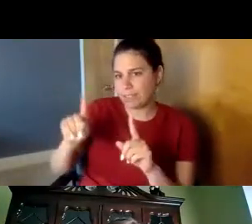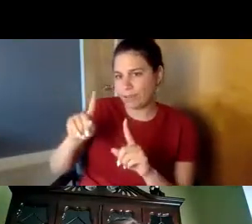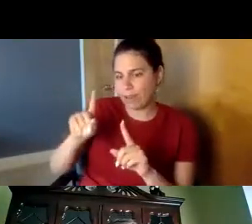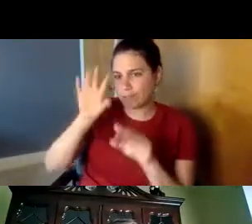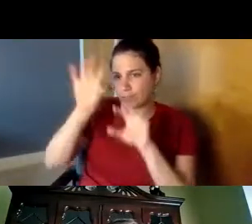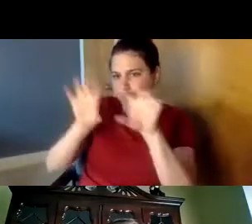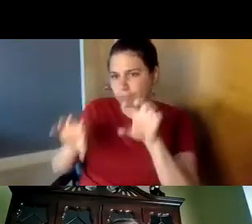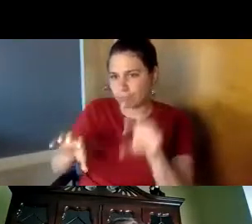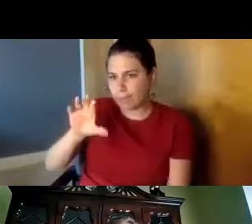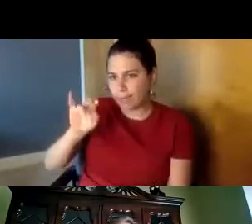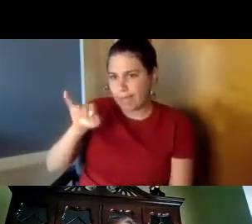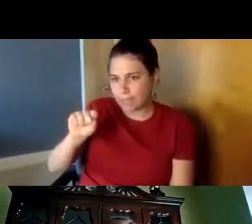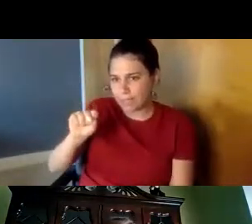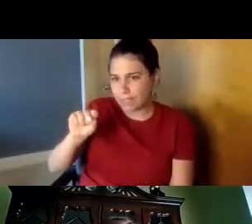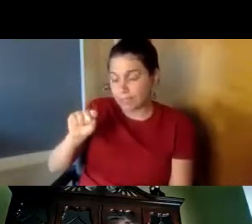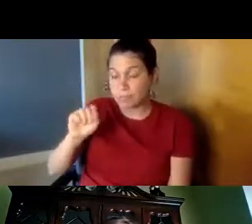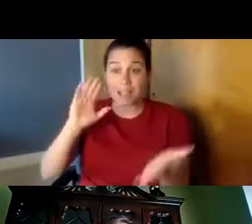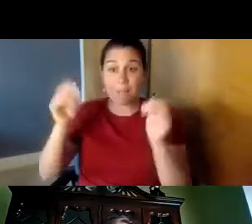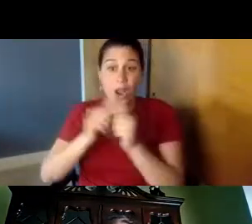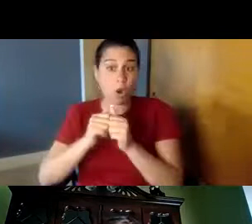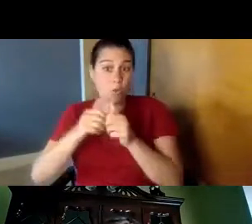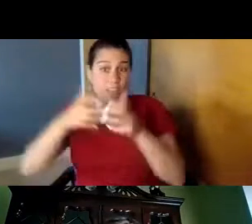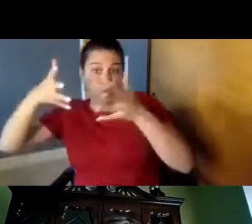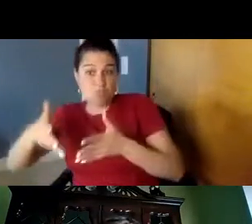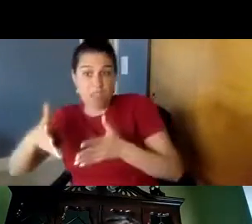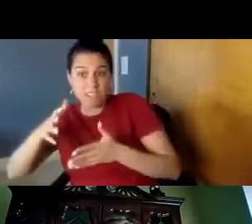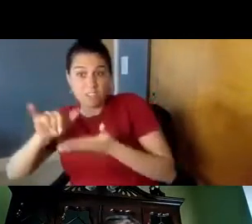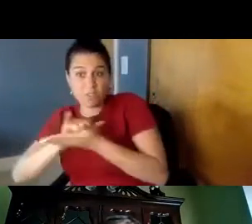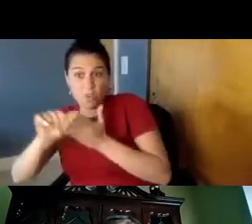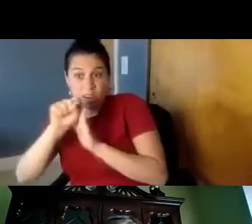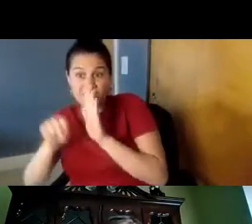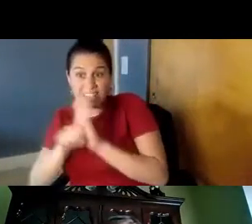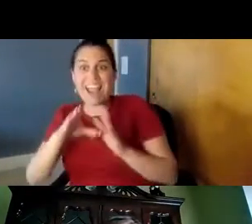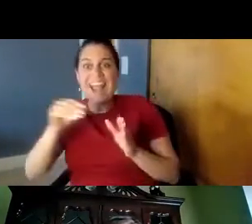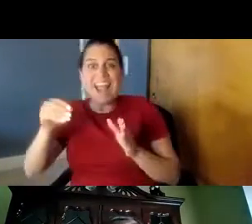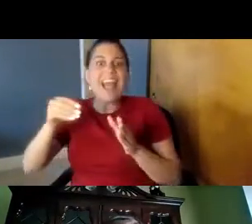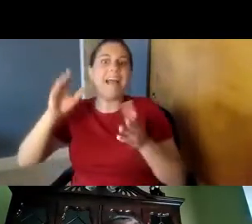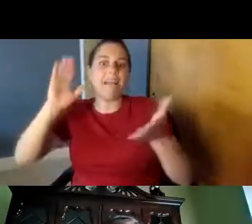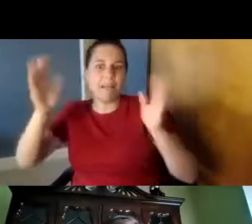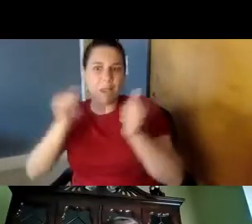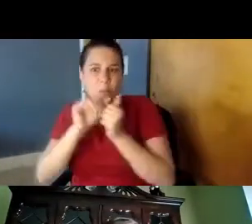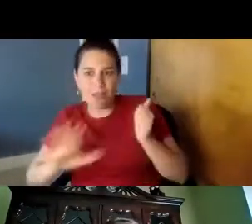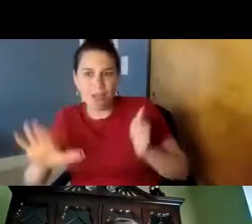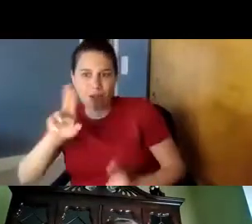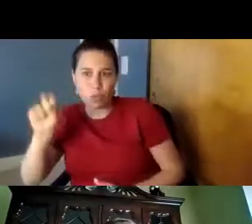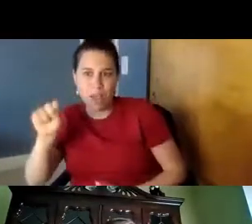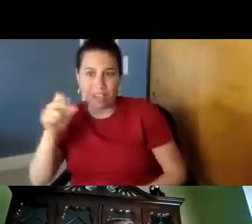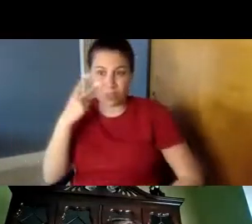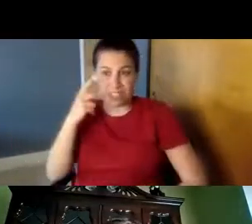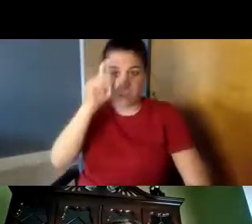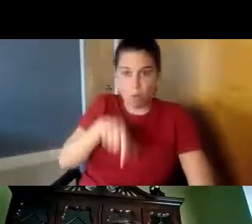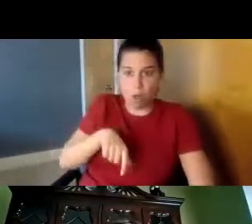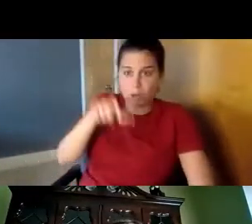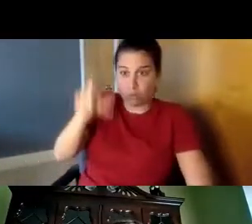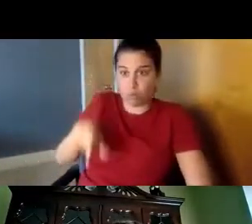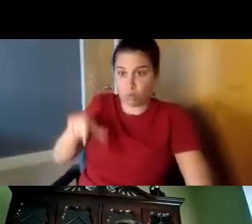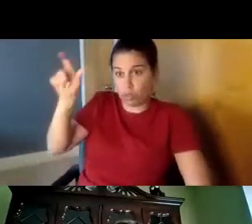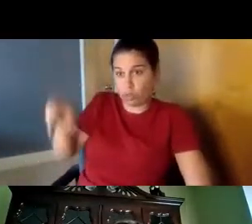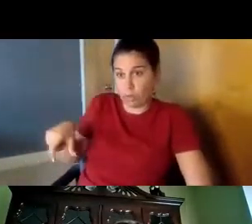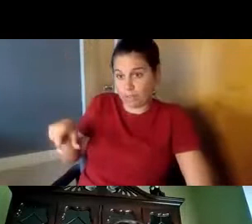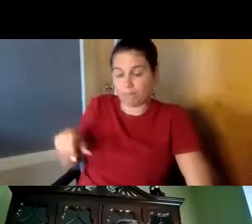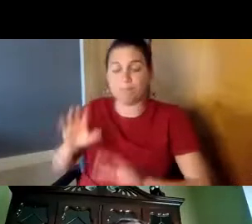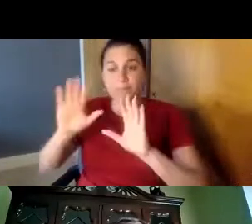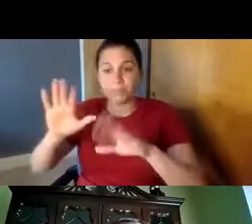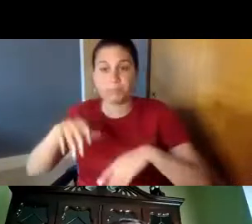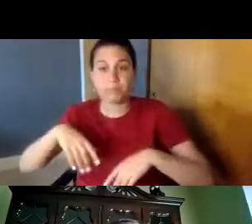the rest of New York State and to the United States as a whole. And I want to draw your attention to a couple of rows of data on